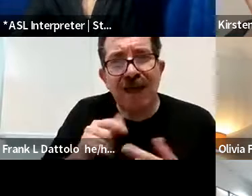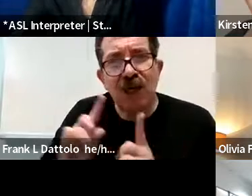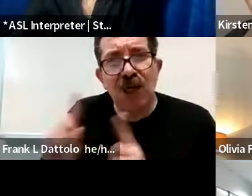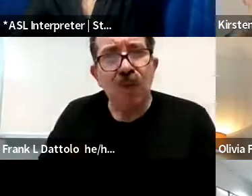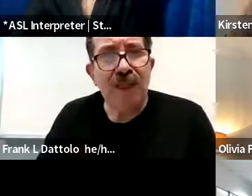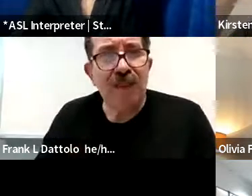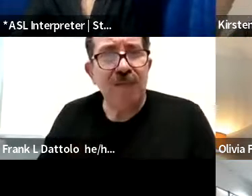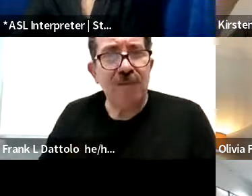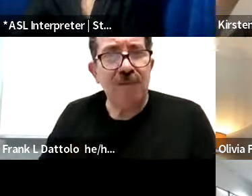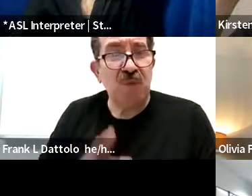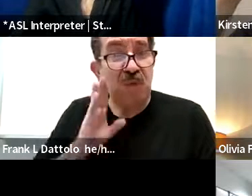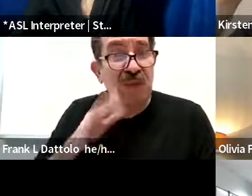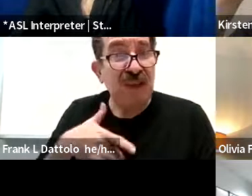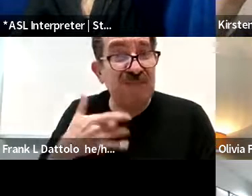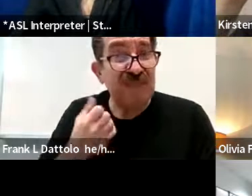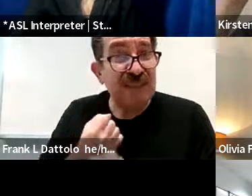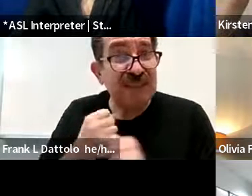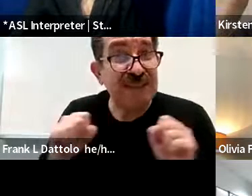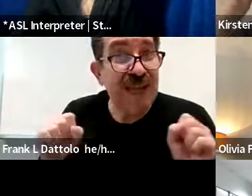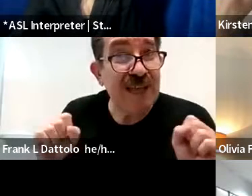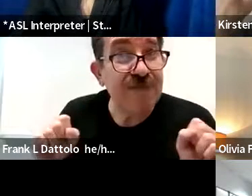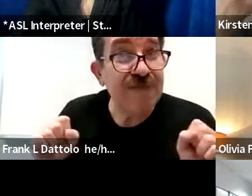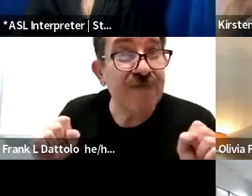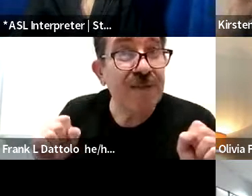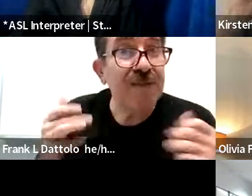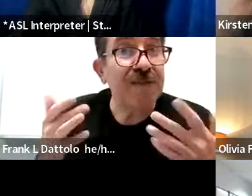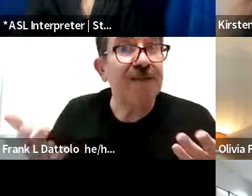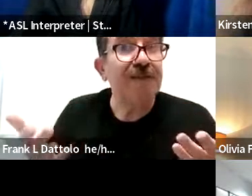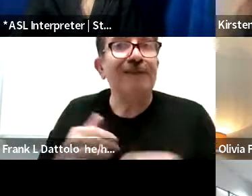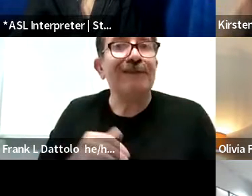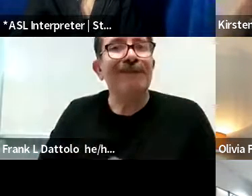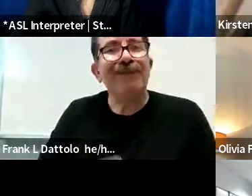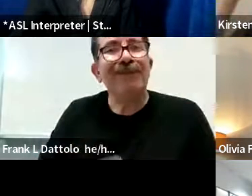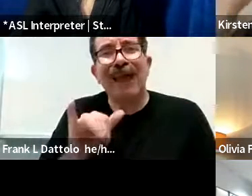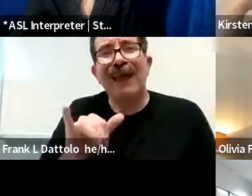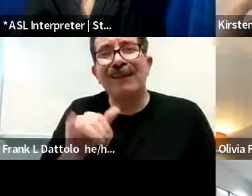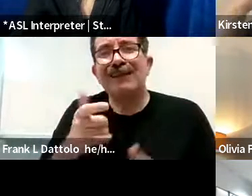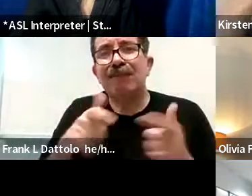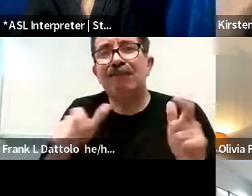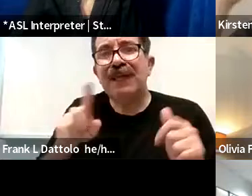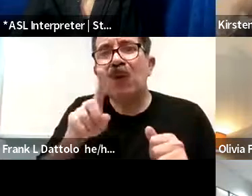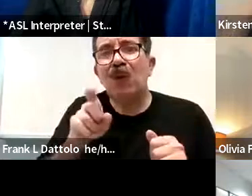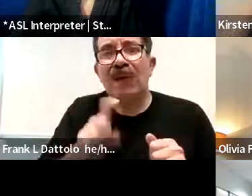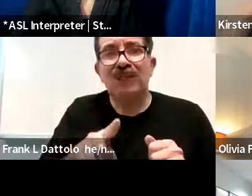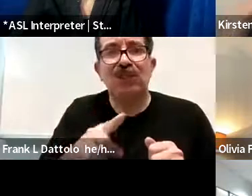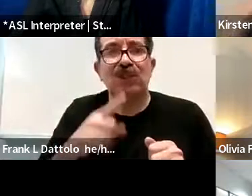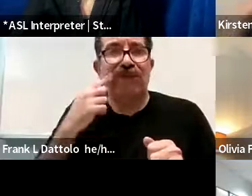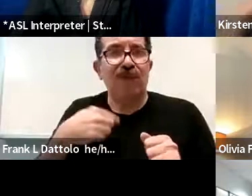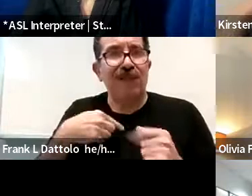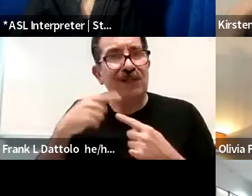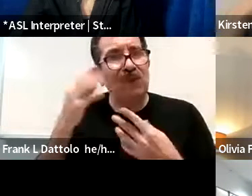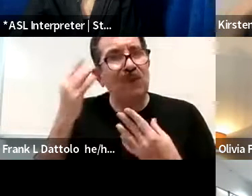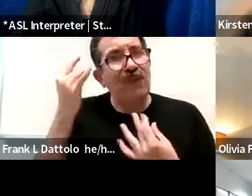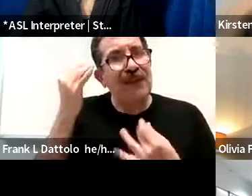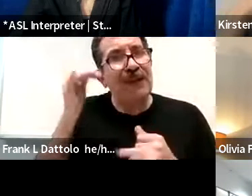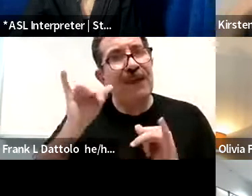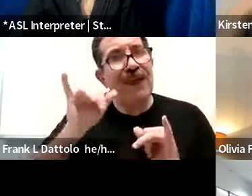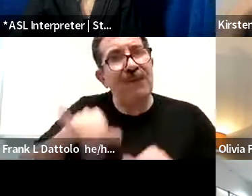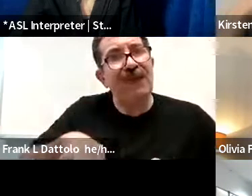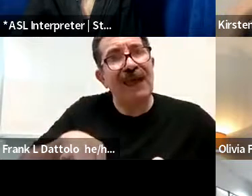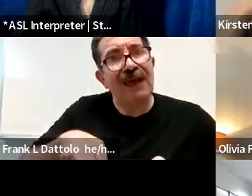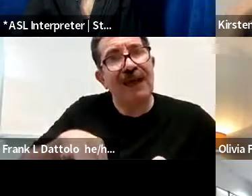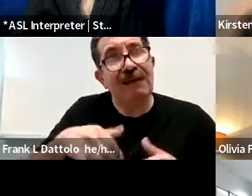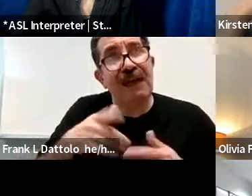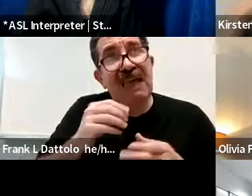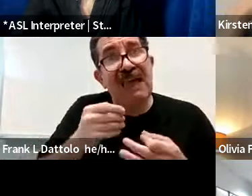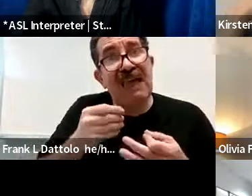also about me. Why am I not going? Is it because I don't feel safe? This is a big question for